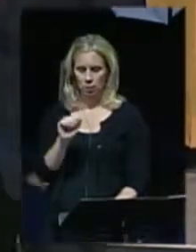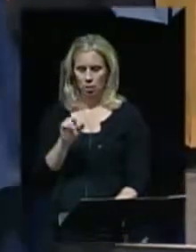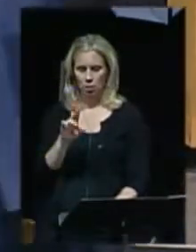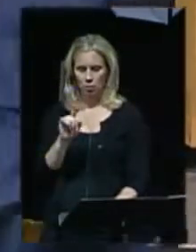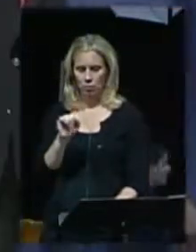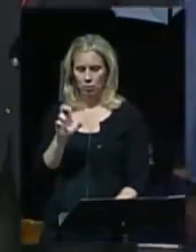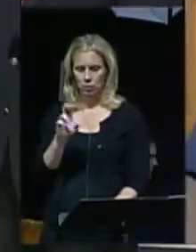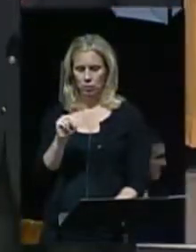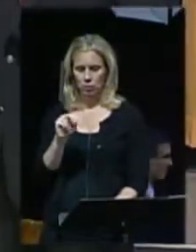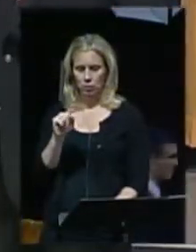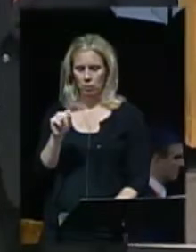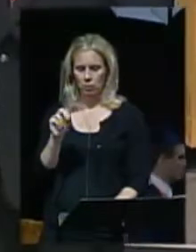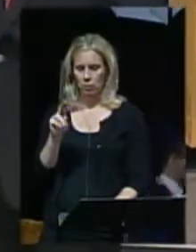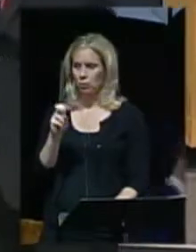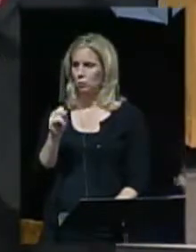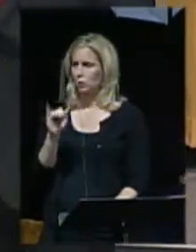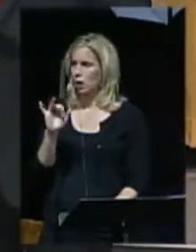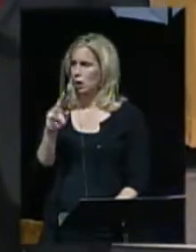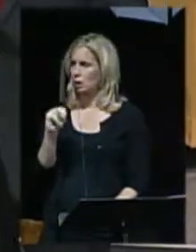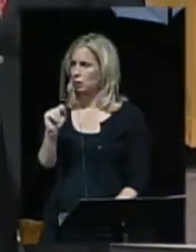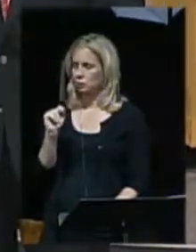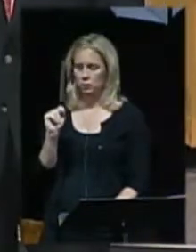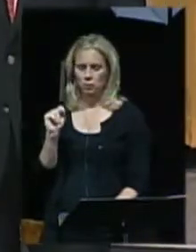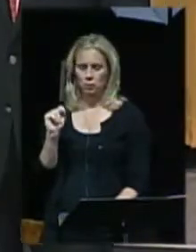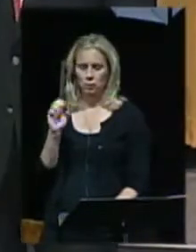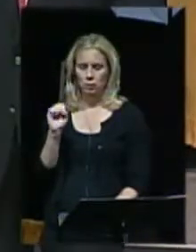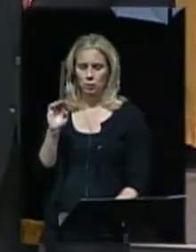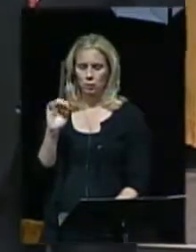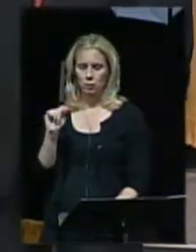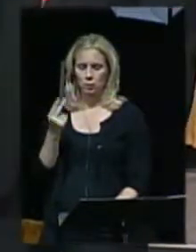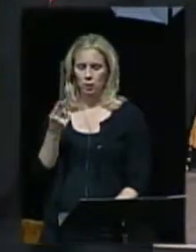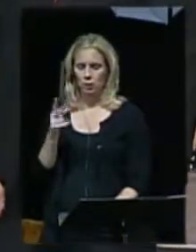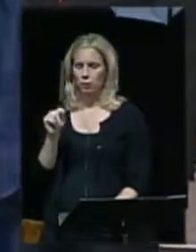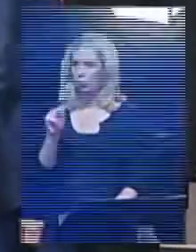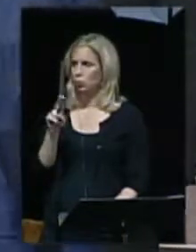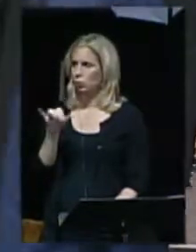Austin Toussaint. Smith Tuya.